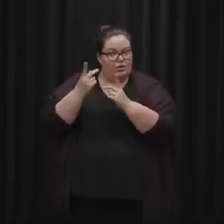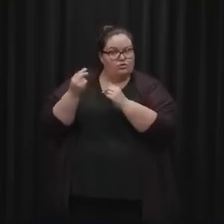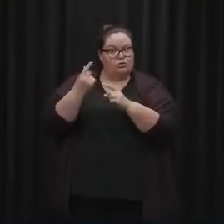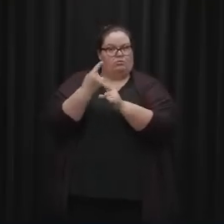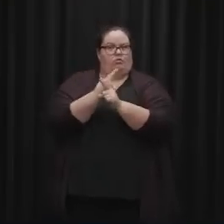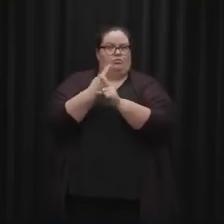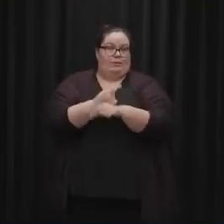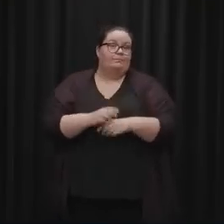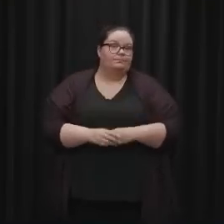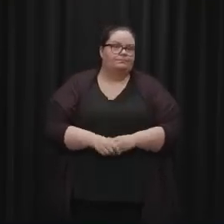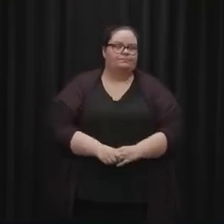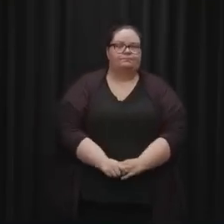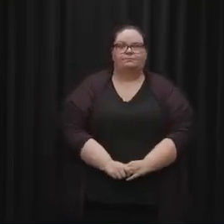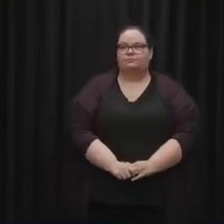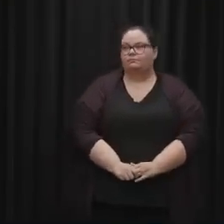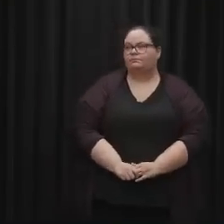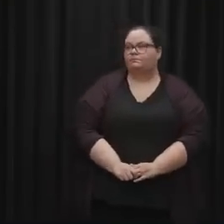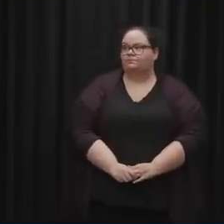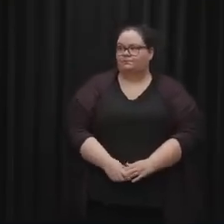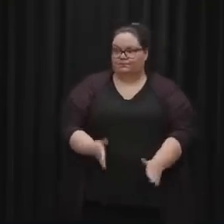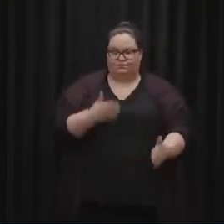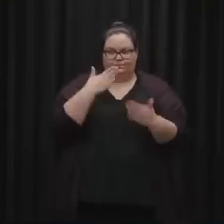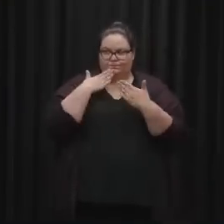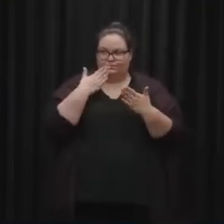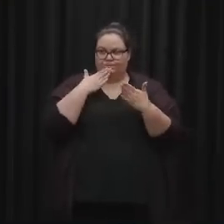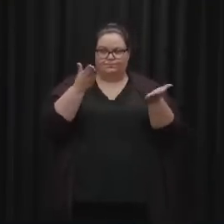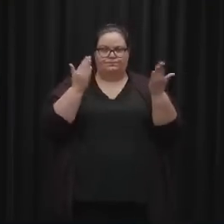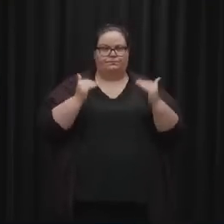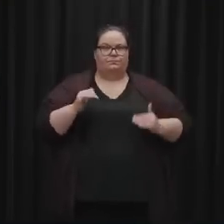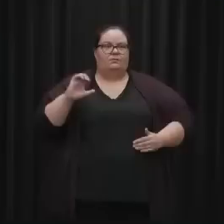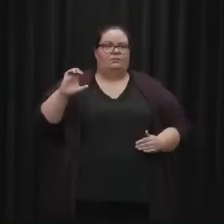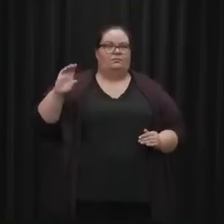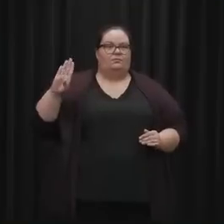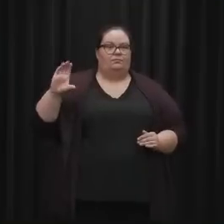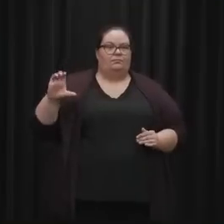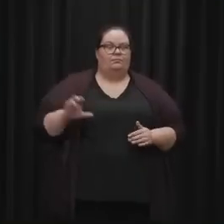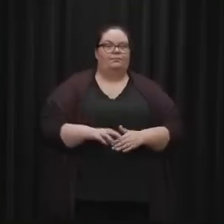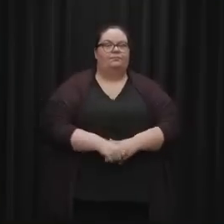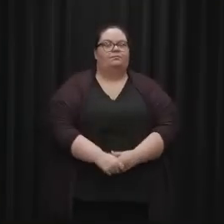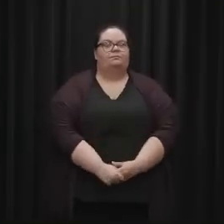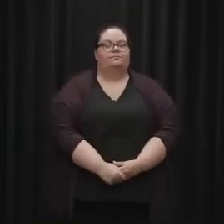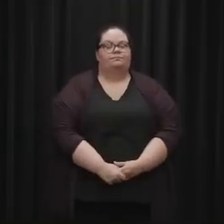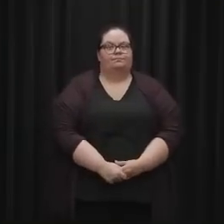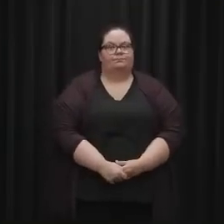done. Thank you, Doctor. Thank you, Mr. Cameron. Mia Urquhart, CBC.